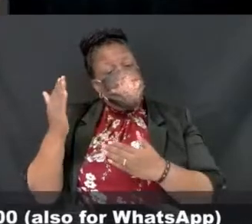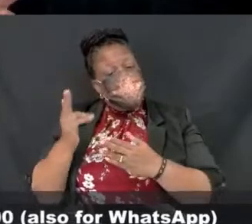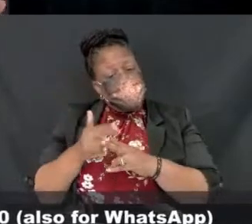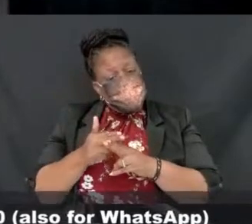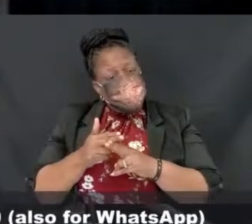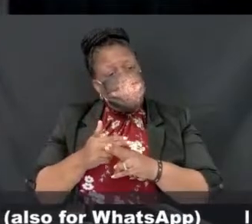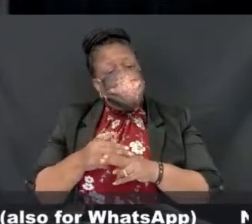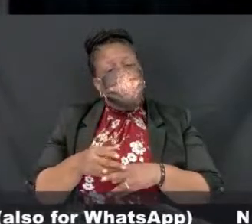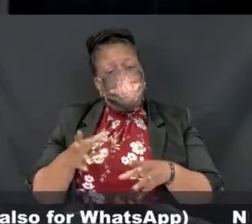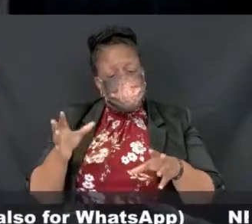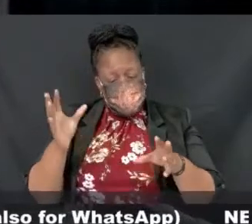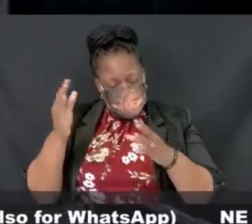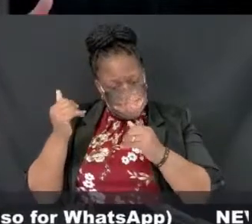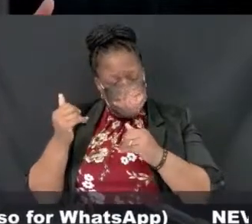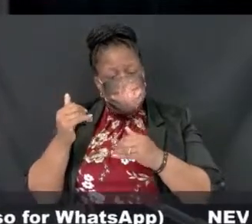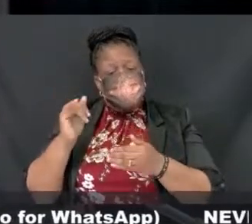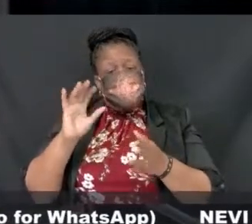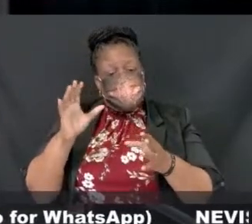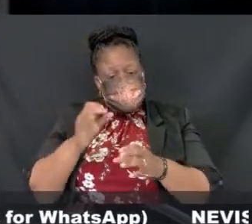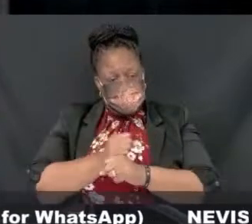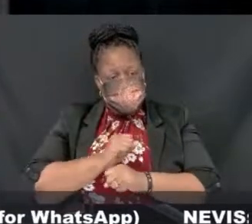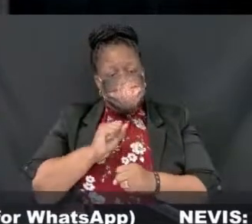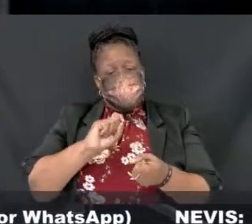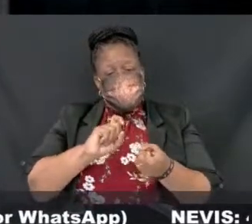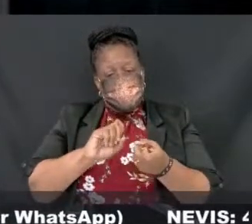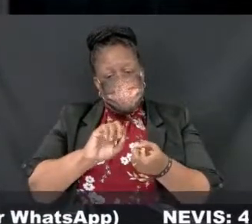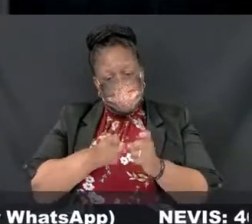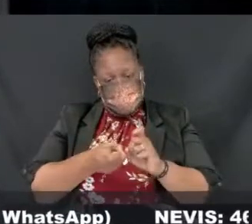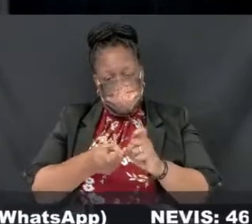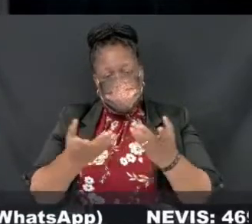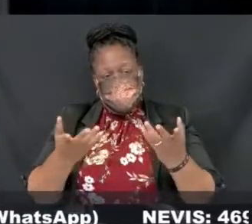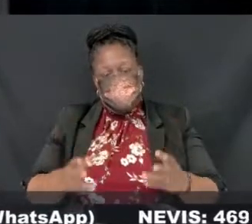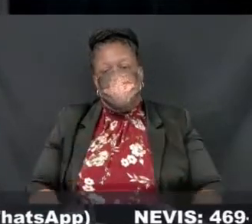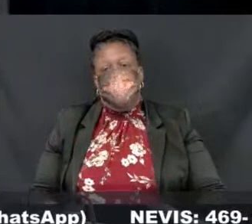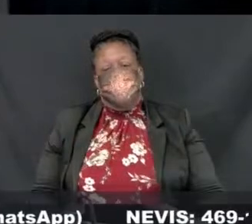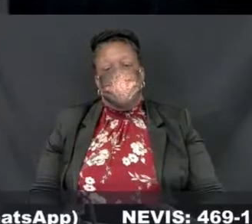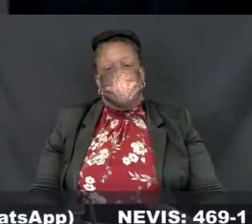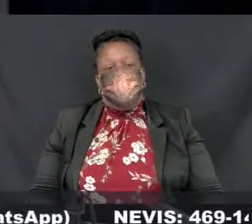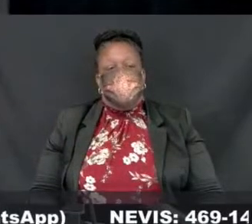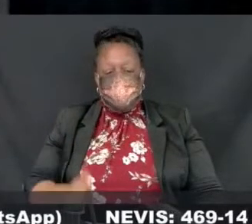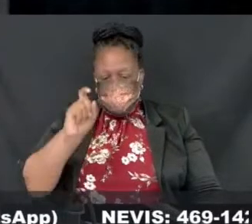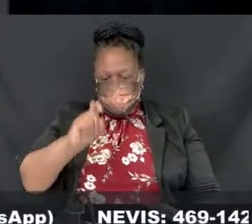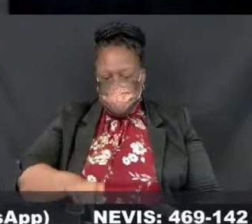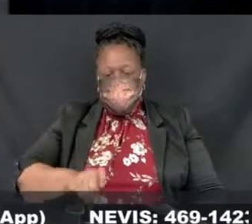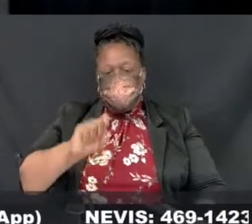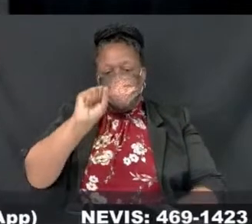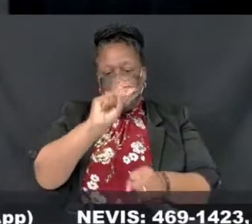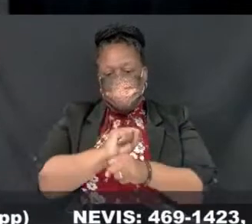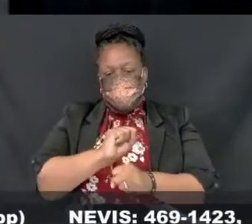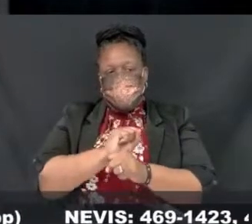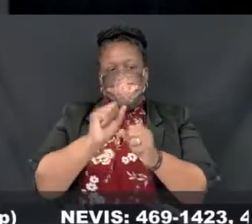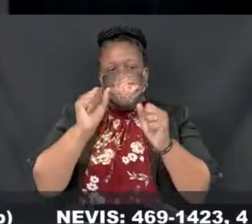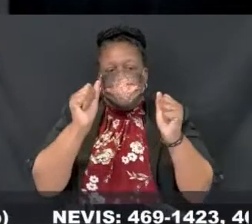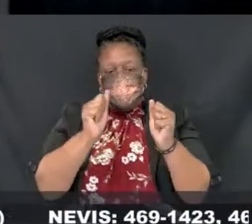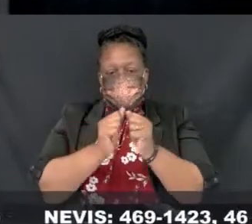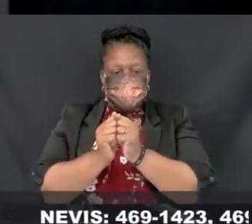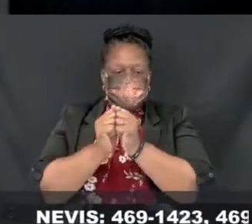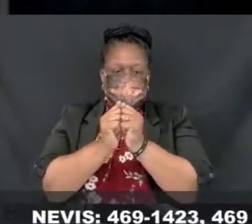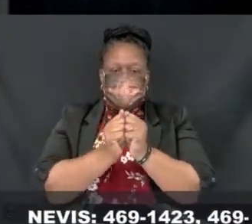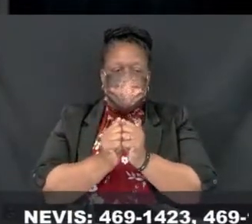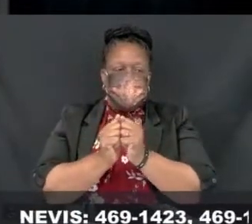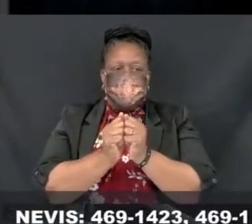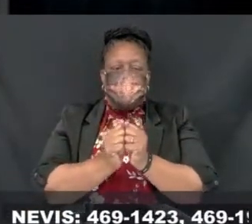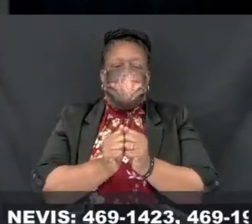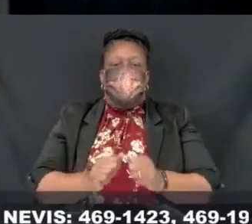get there in the near future. But for us to get there, we have to work together. We have to remain strong